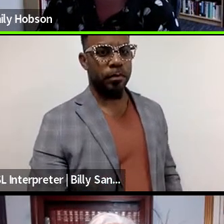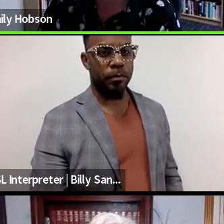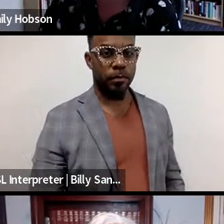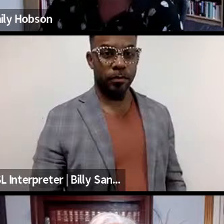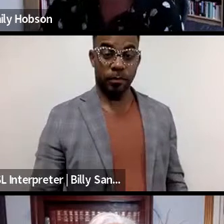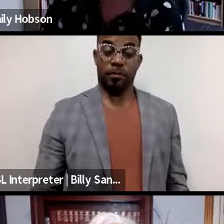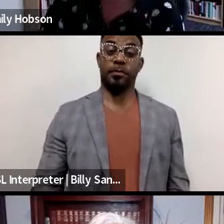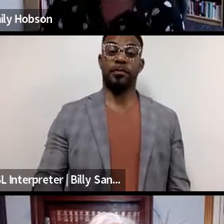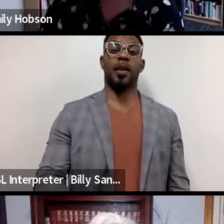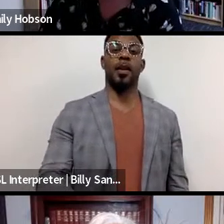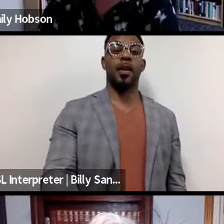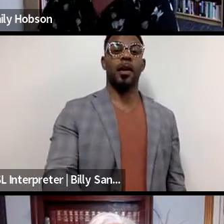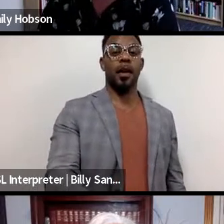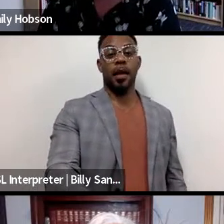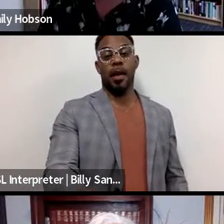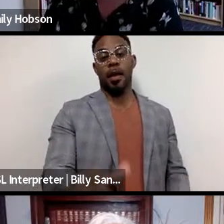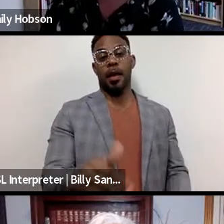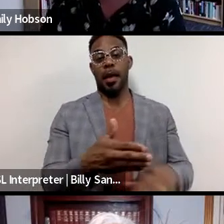Well,